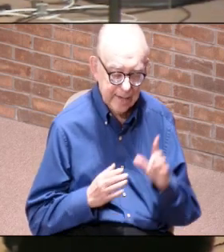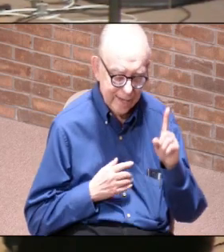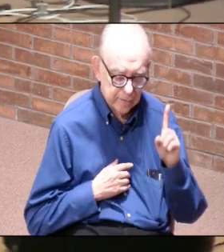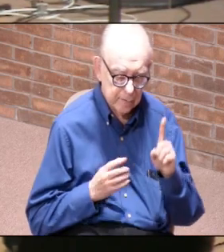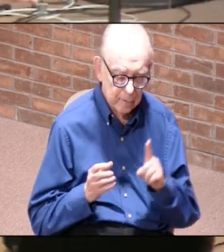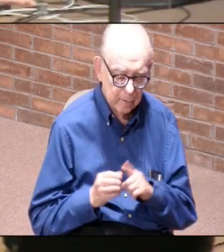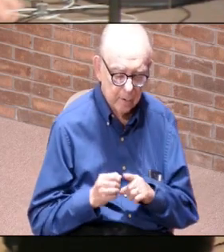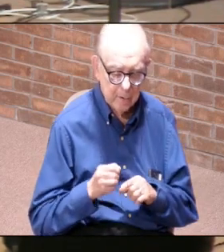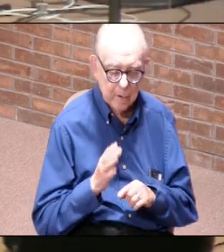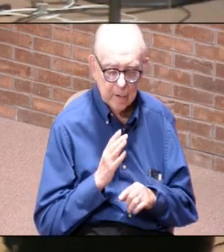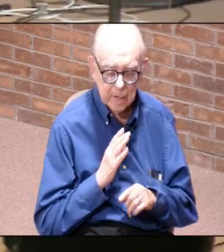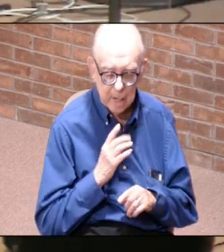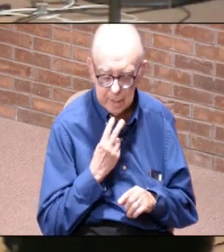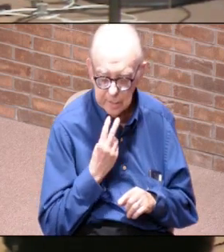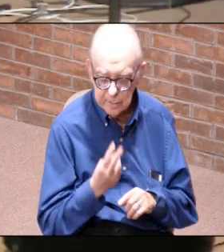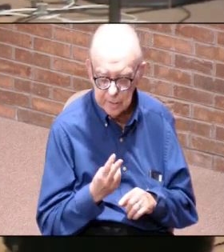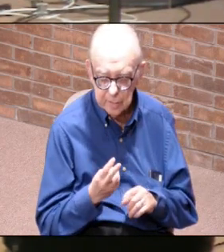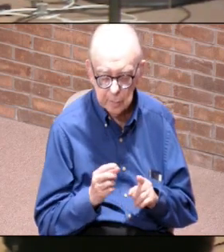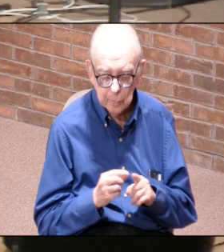It's got to play out.